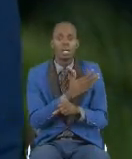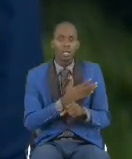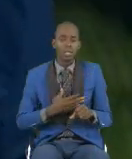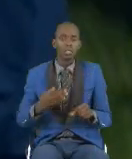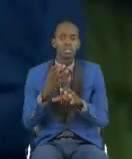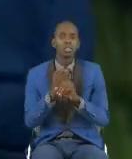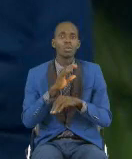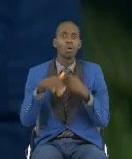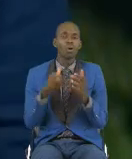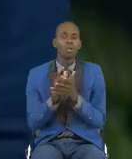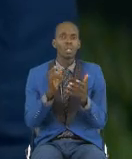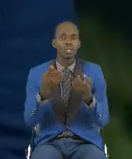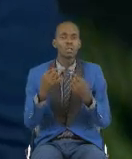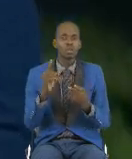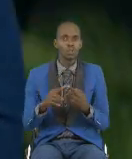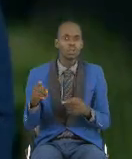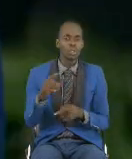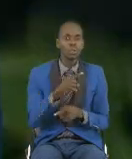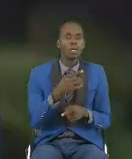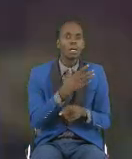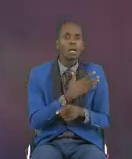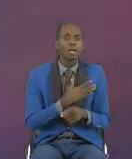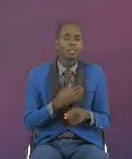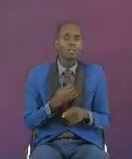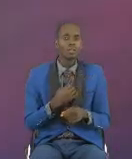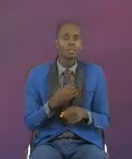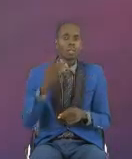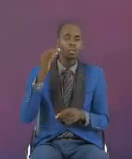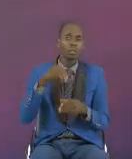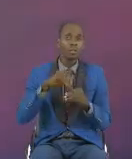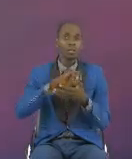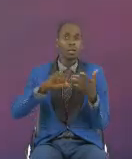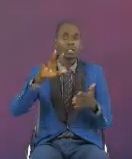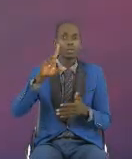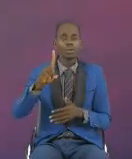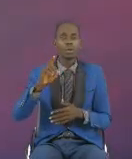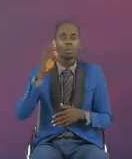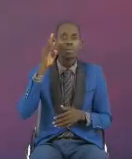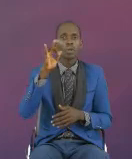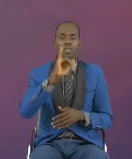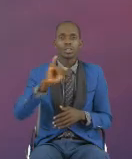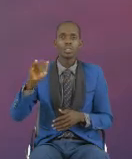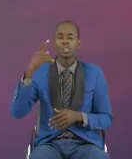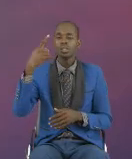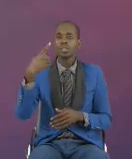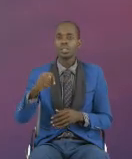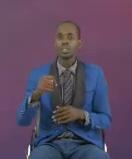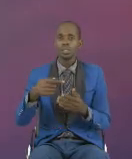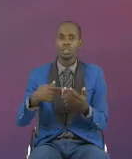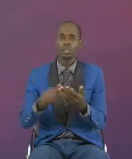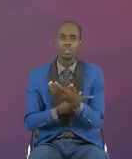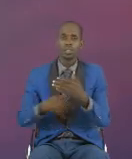And then in verse 31, preaching the kingdom of God. Last